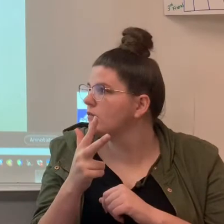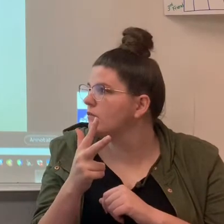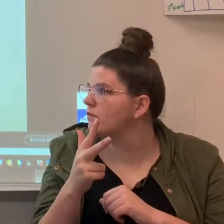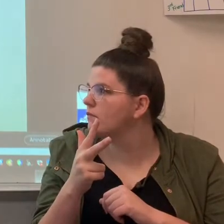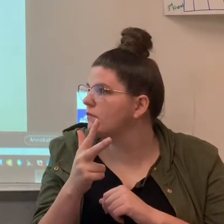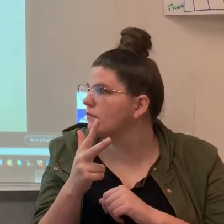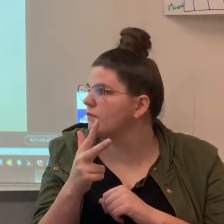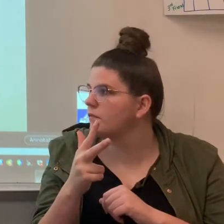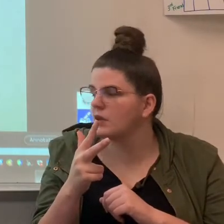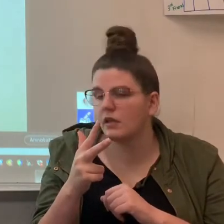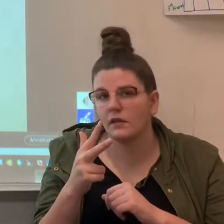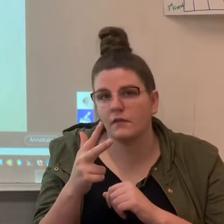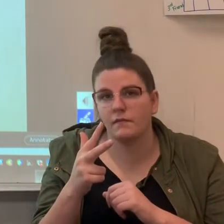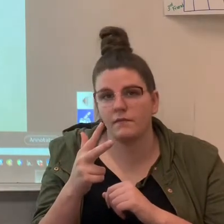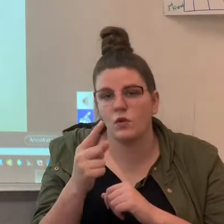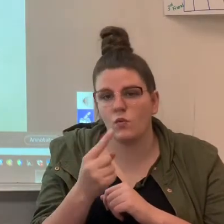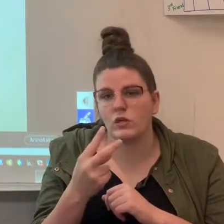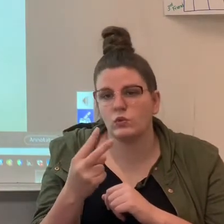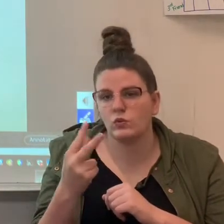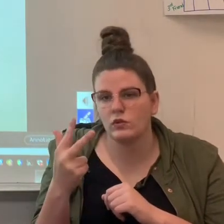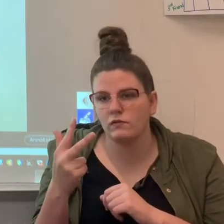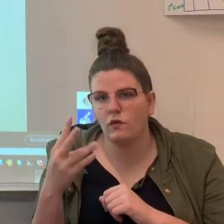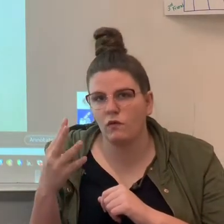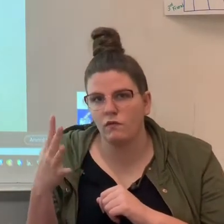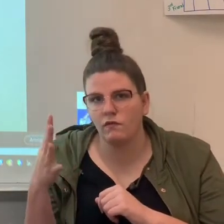3, 4, 5, 6, 7, 8.